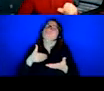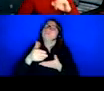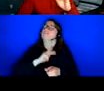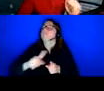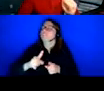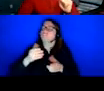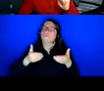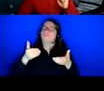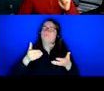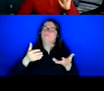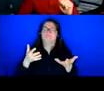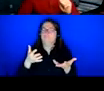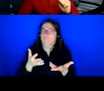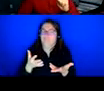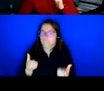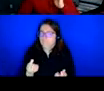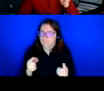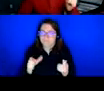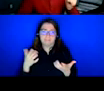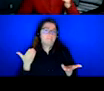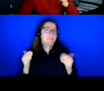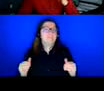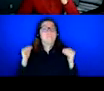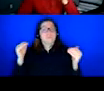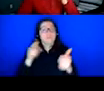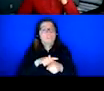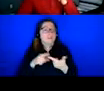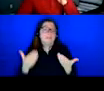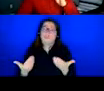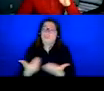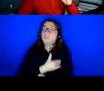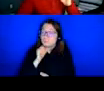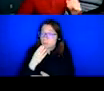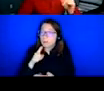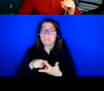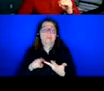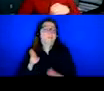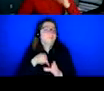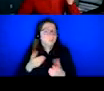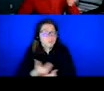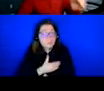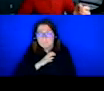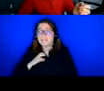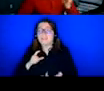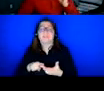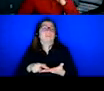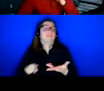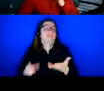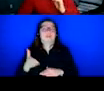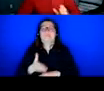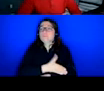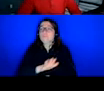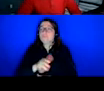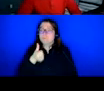Again, a promotion, new job, new committee assignment, a credential, improve self-care, all things to earn as